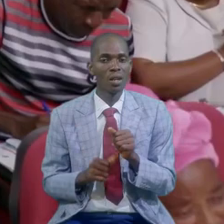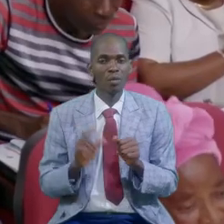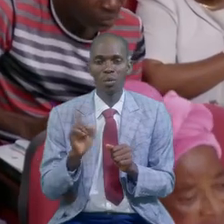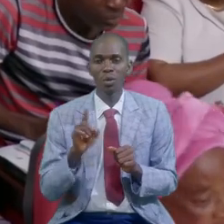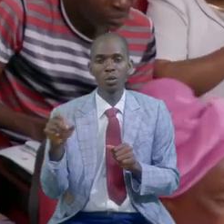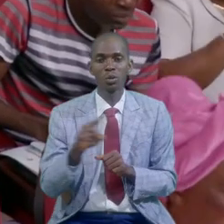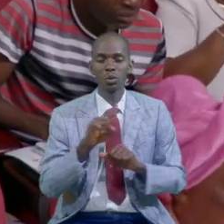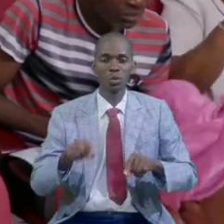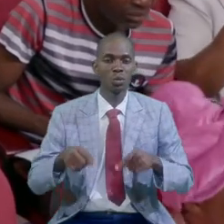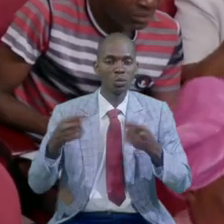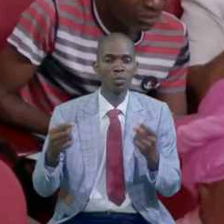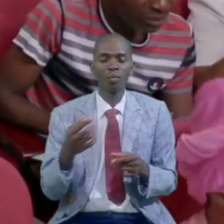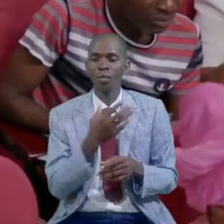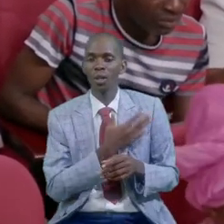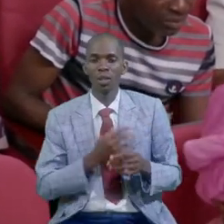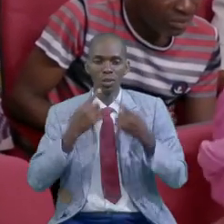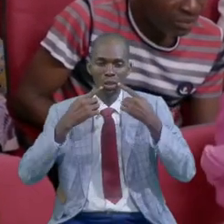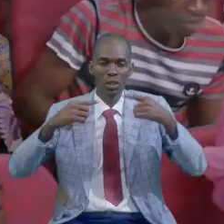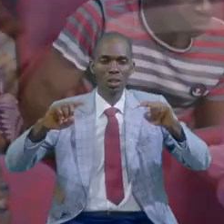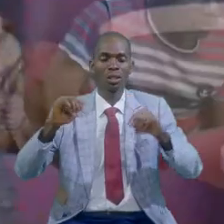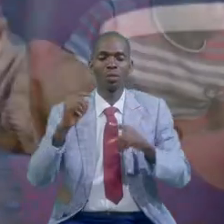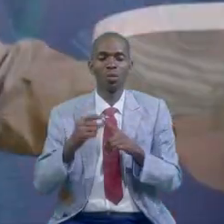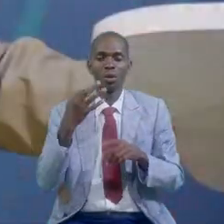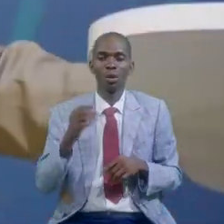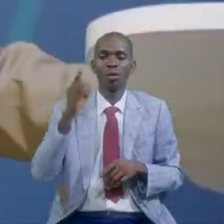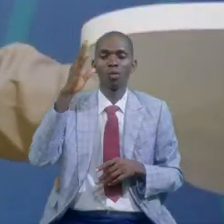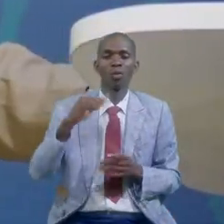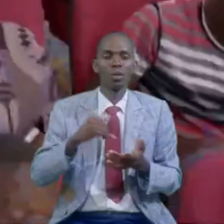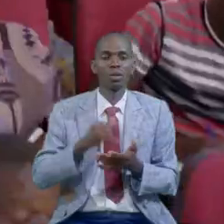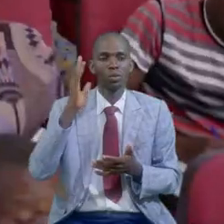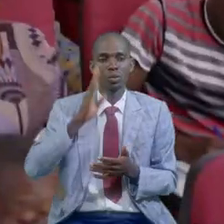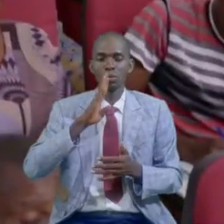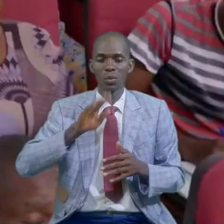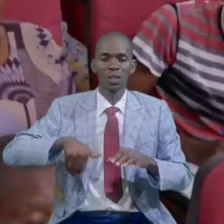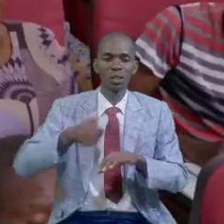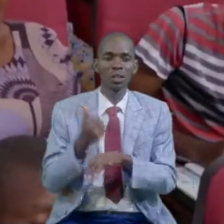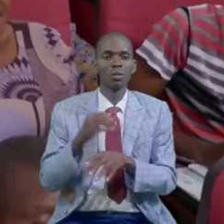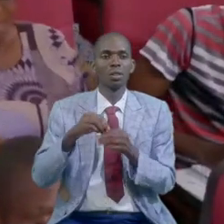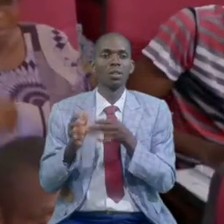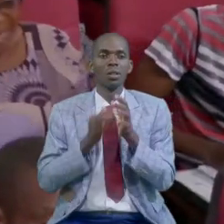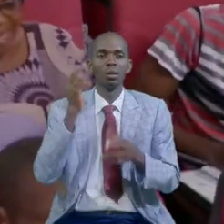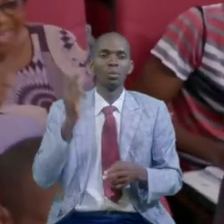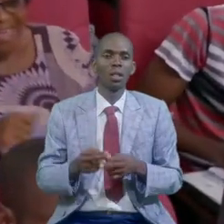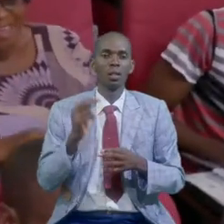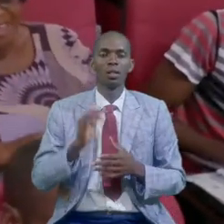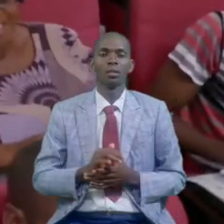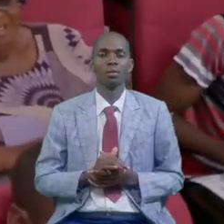and you declare the word of God, it will be confirmed in Jesus' name.